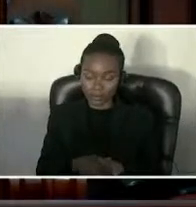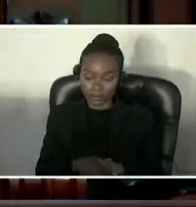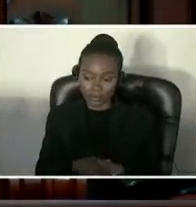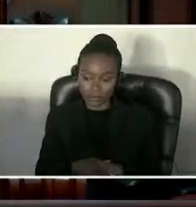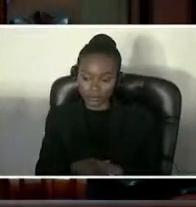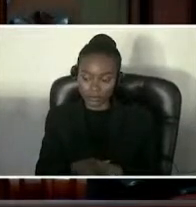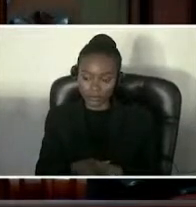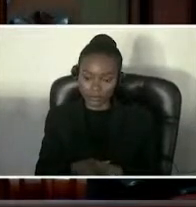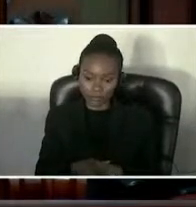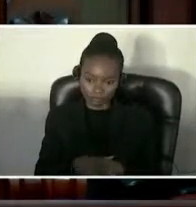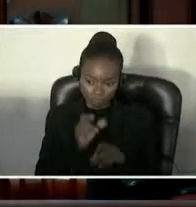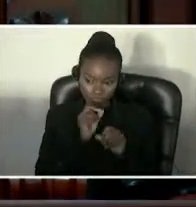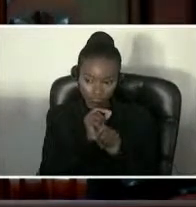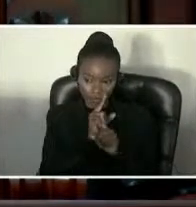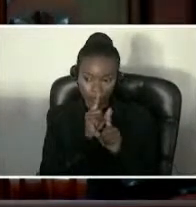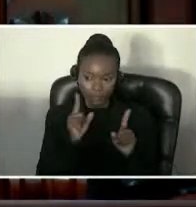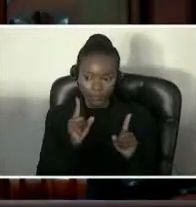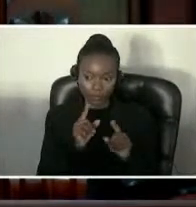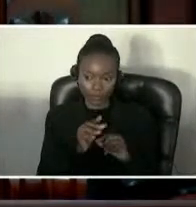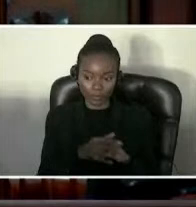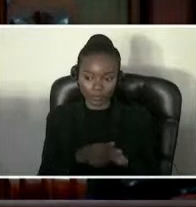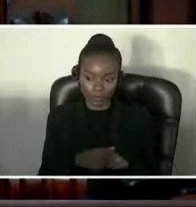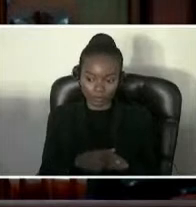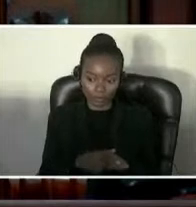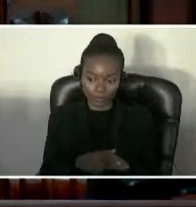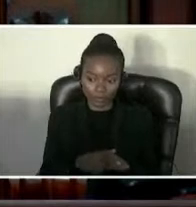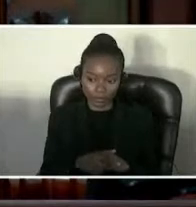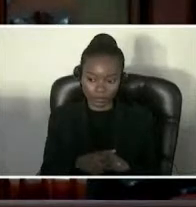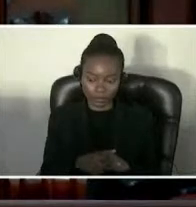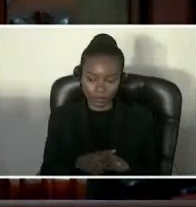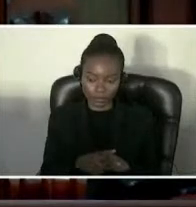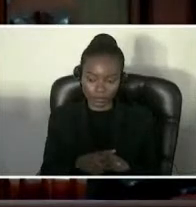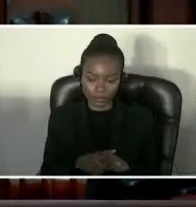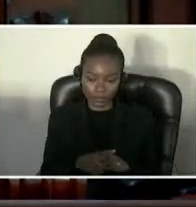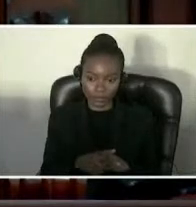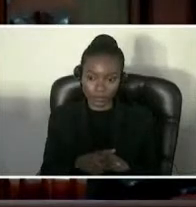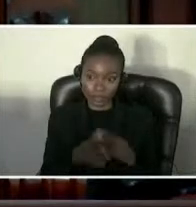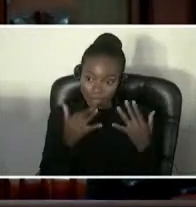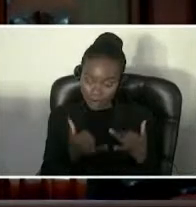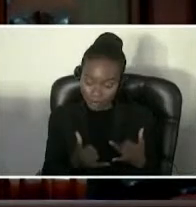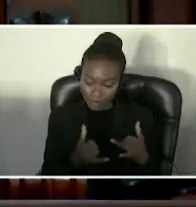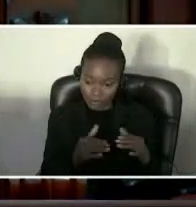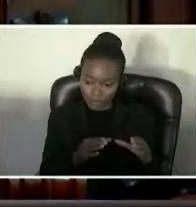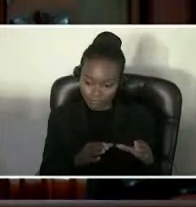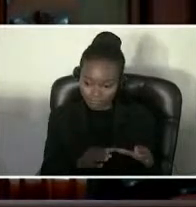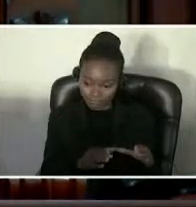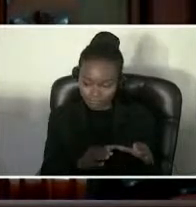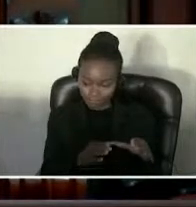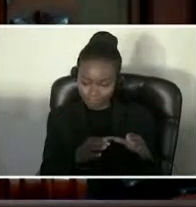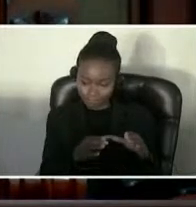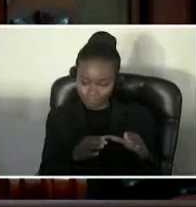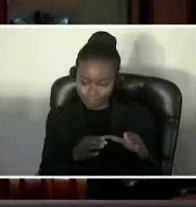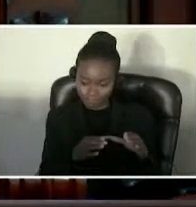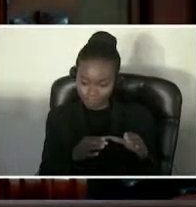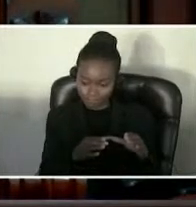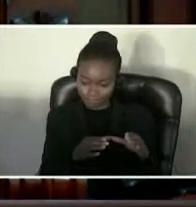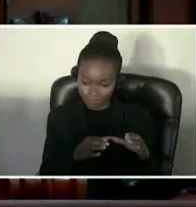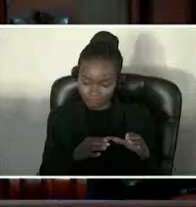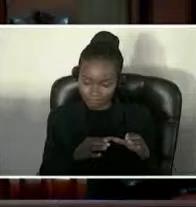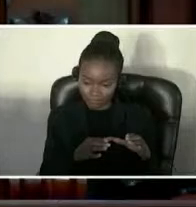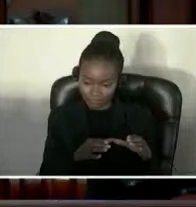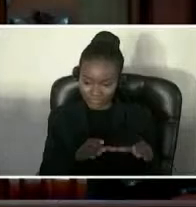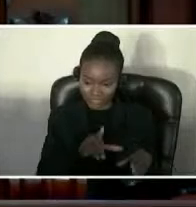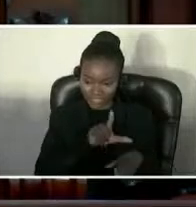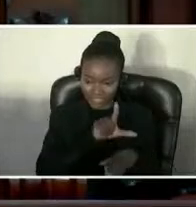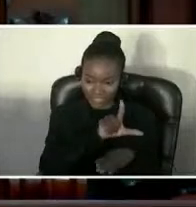make them aware that they are going to move out from this link and go to the